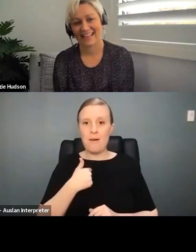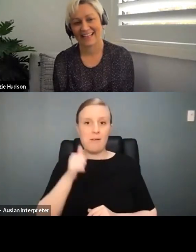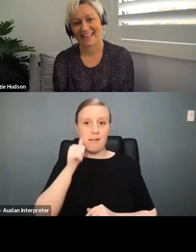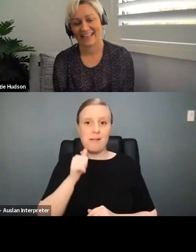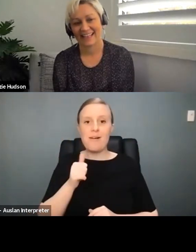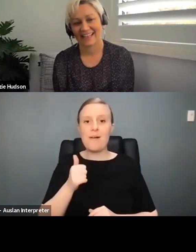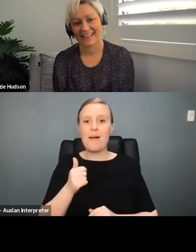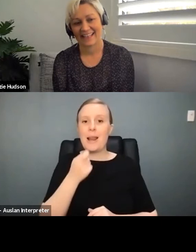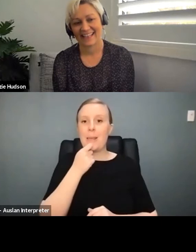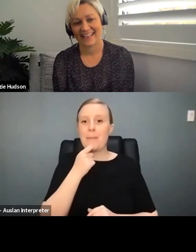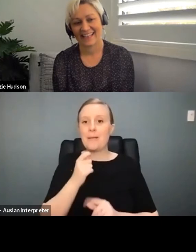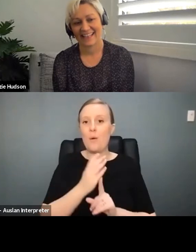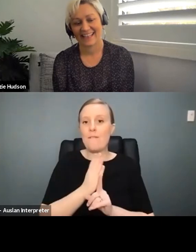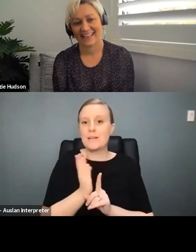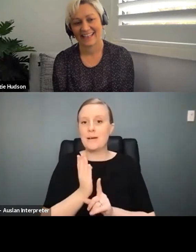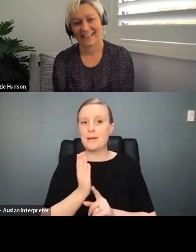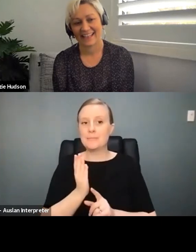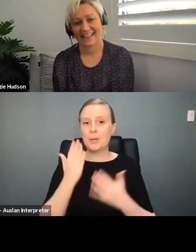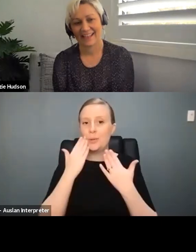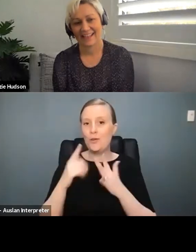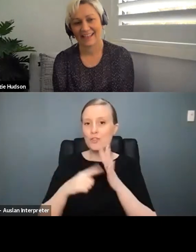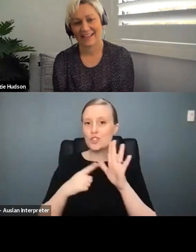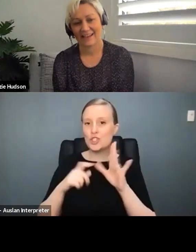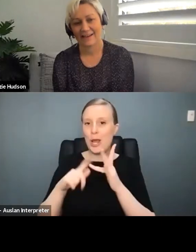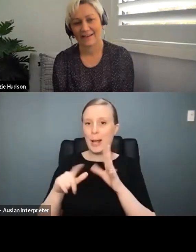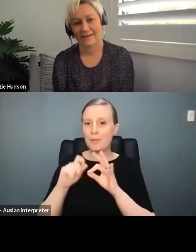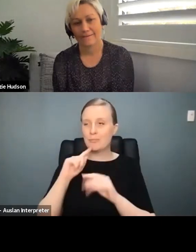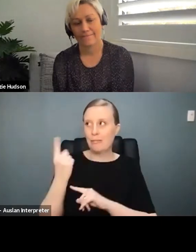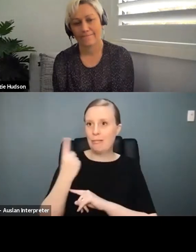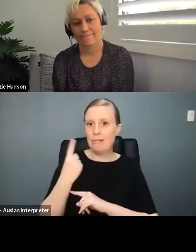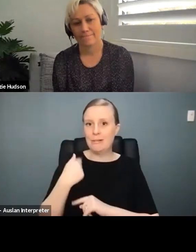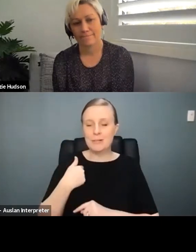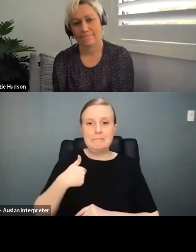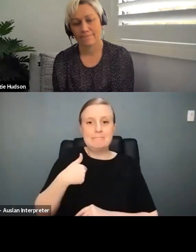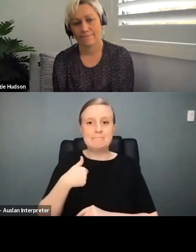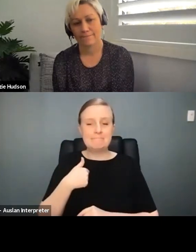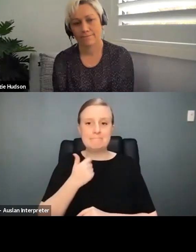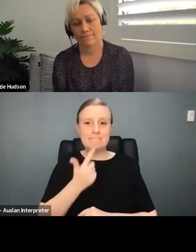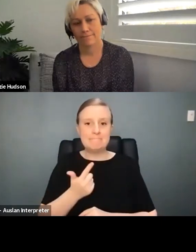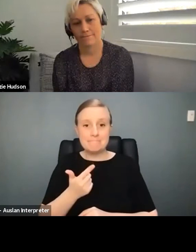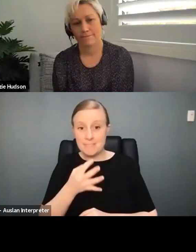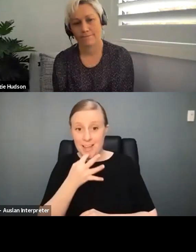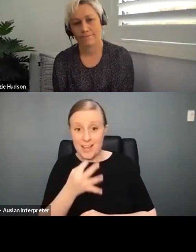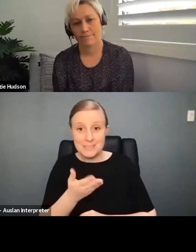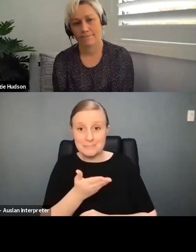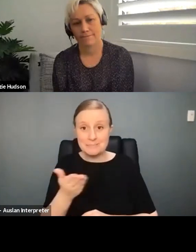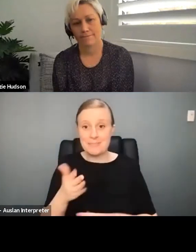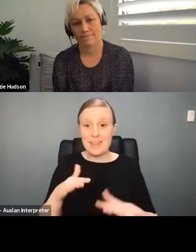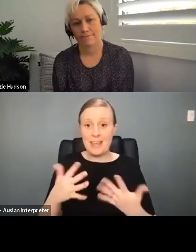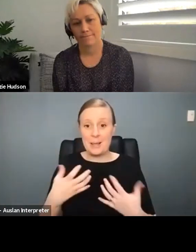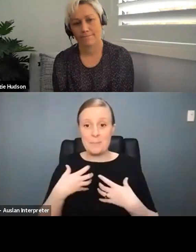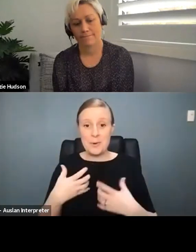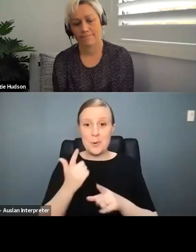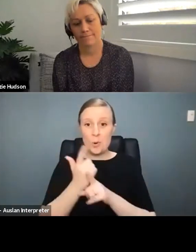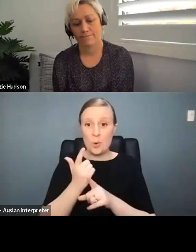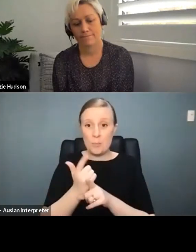time, I don't know if I'll get in trouble from Jacob, but is there any last, I suppose, comments in line